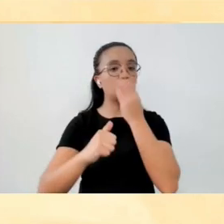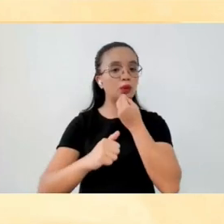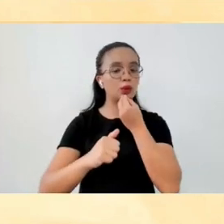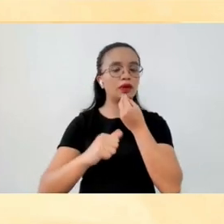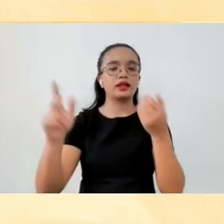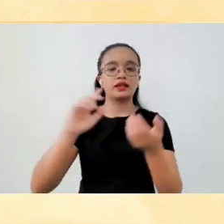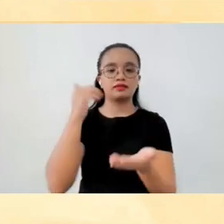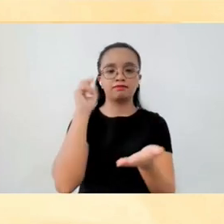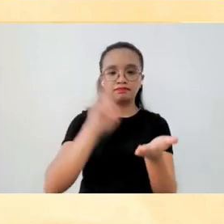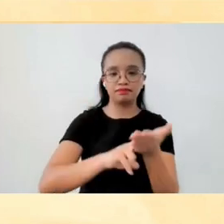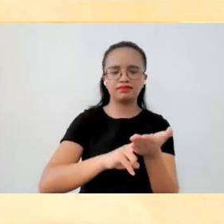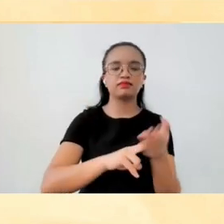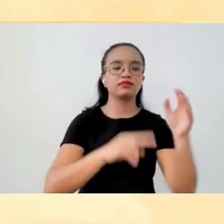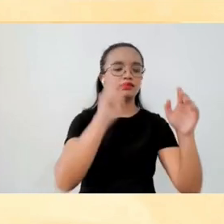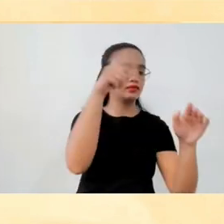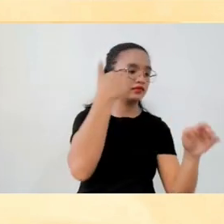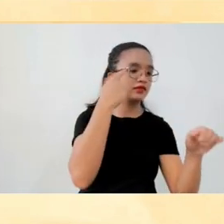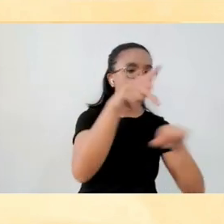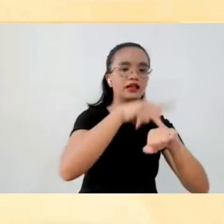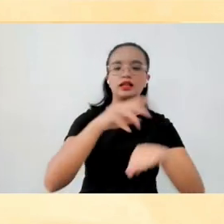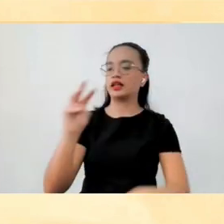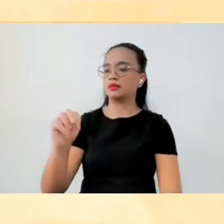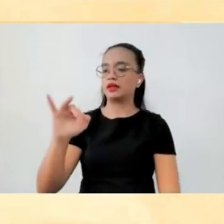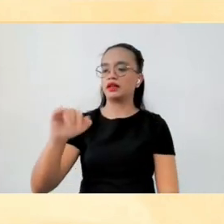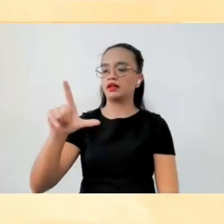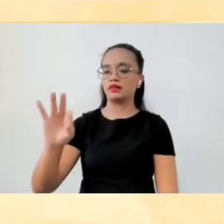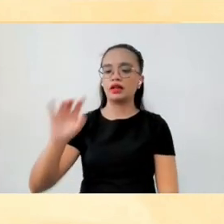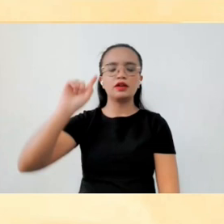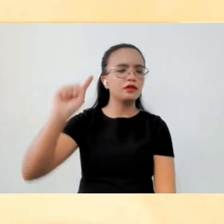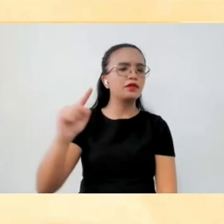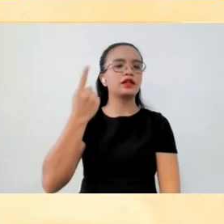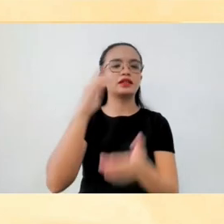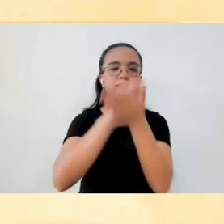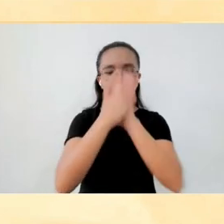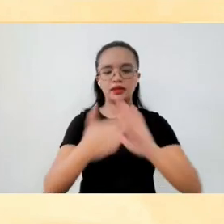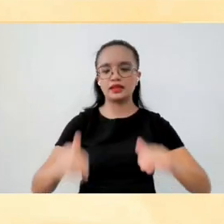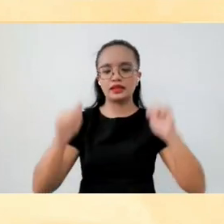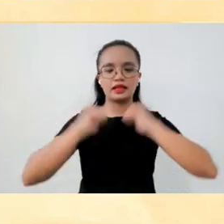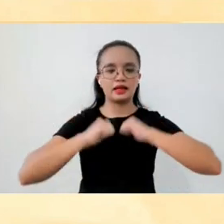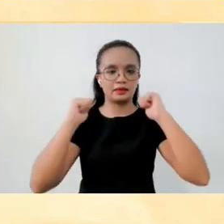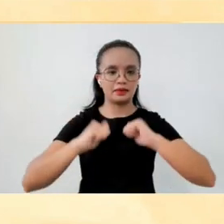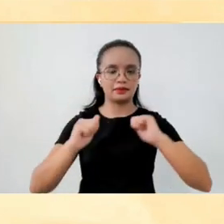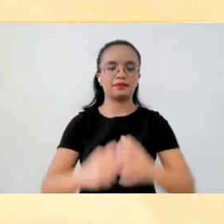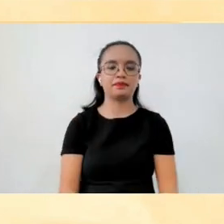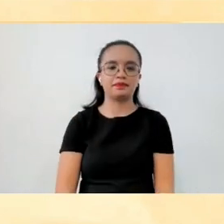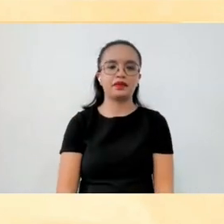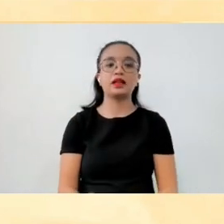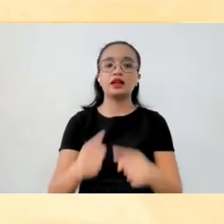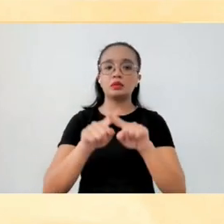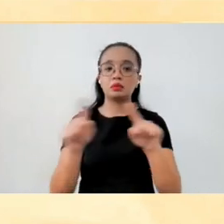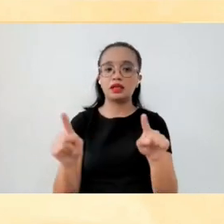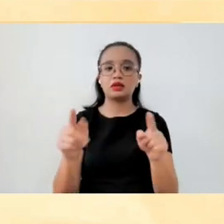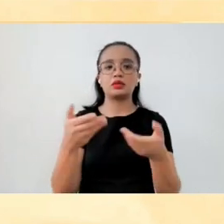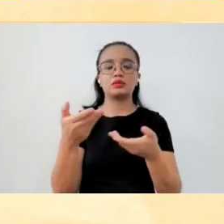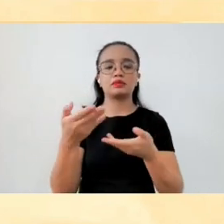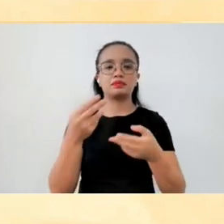Philippines and the MNLF. It was the first peace agreement between the GPH and the MNLF. But the negotiations on the